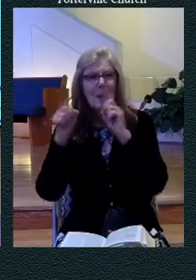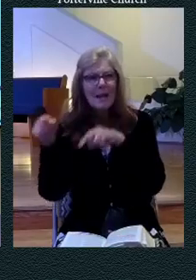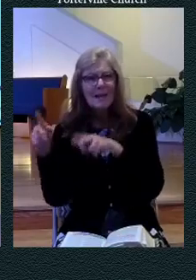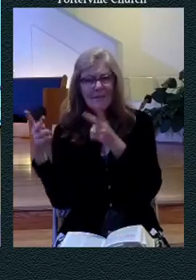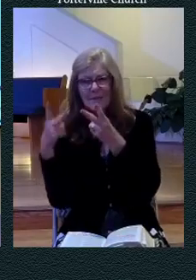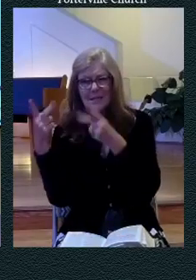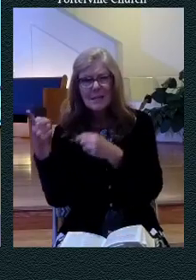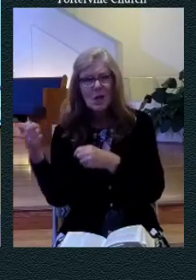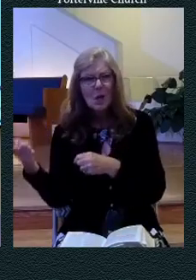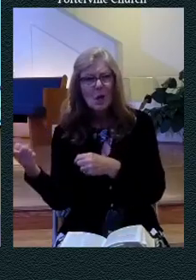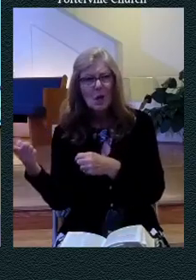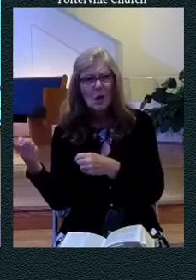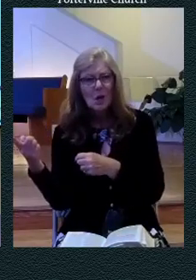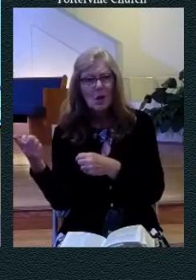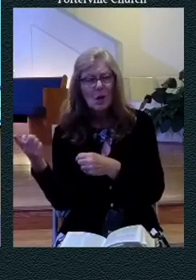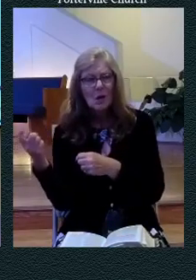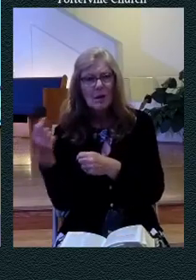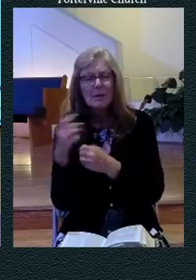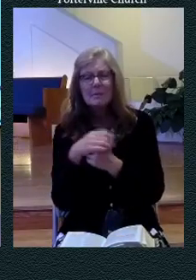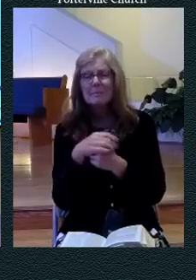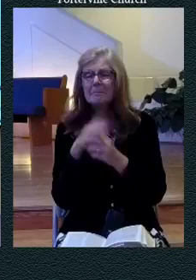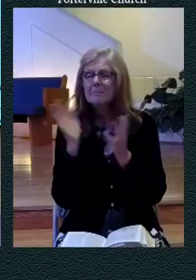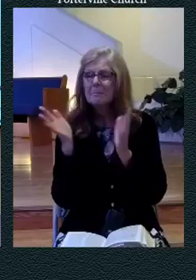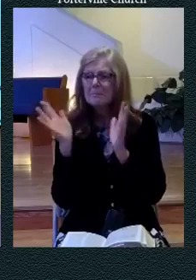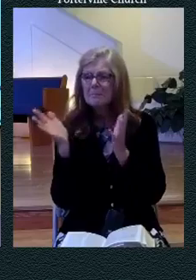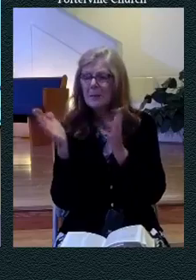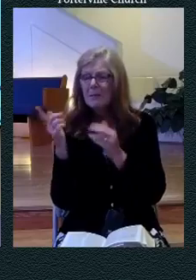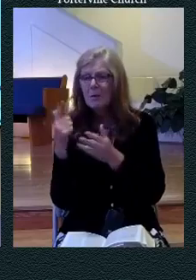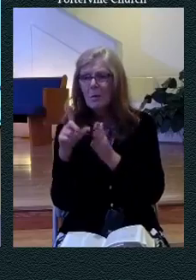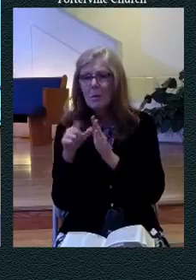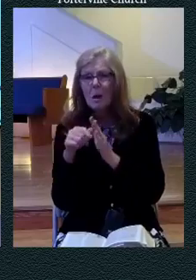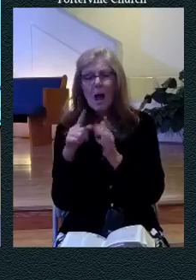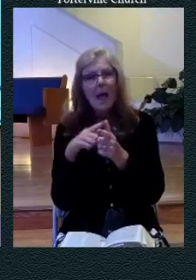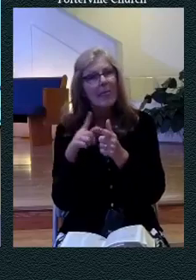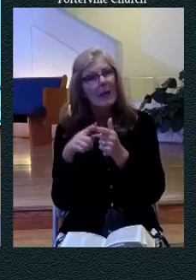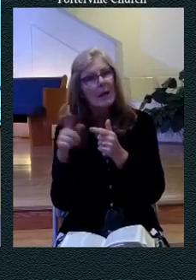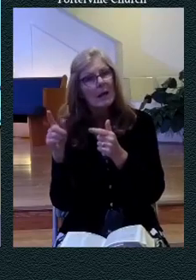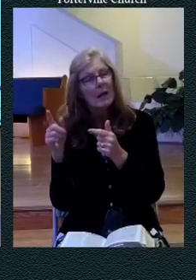And as they chit-chatted for a bit, the conversation shifted.